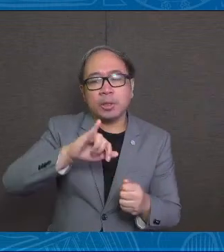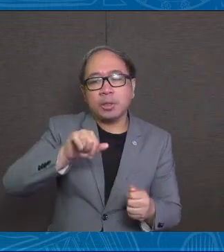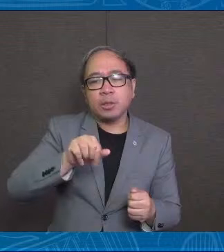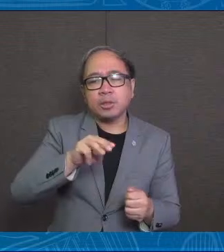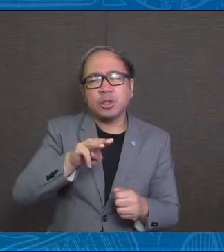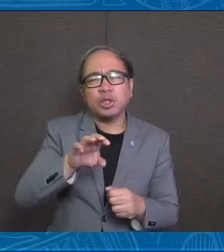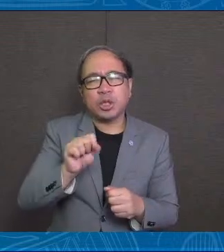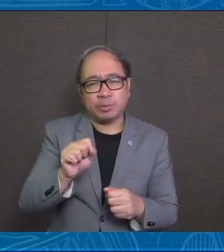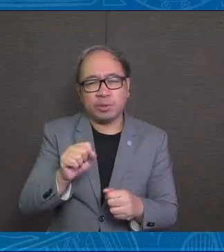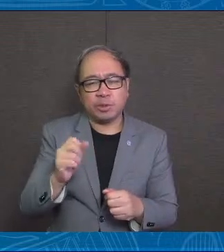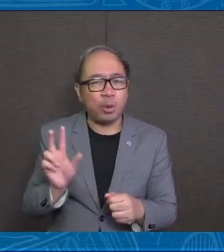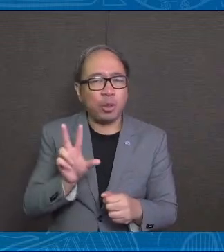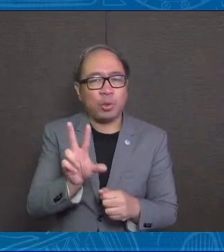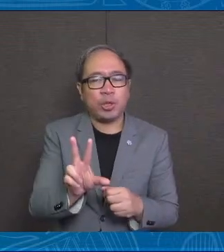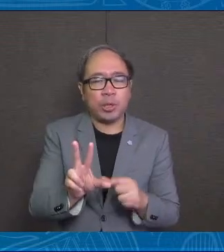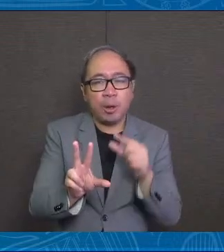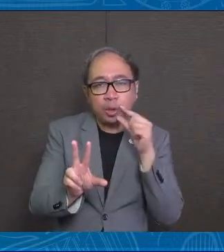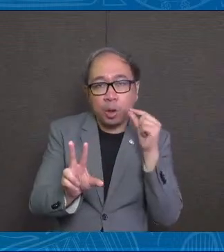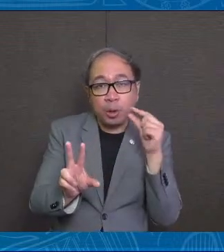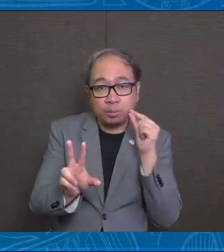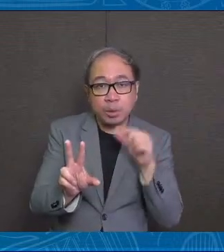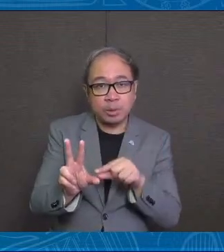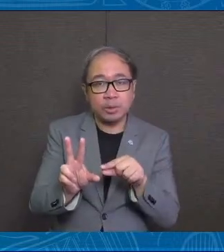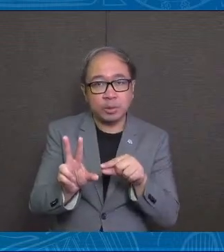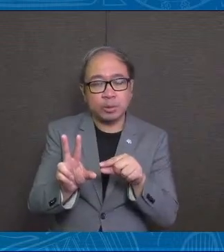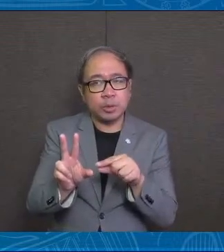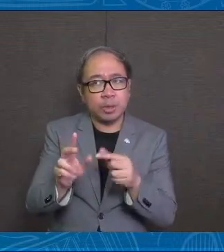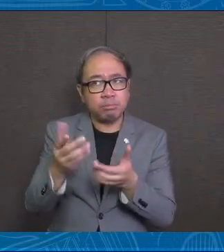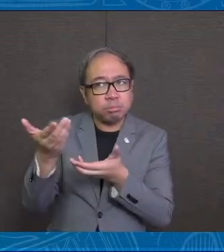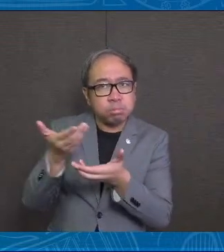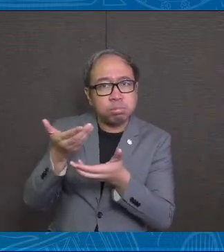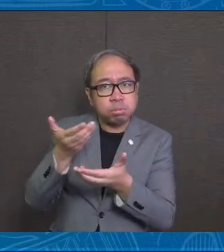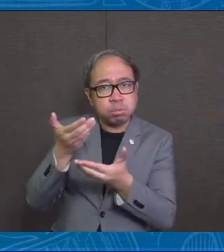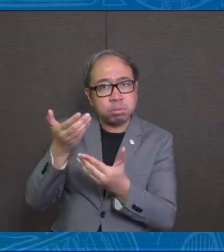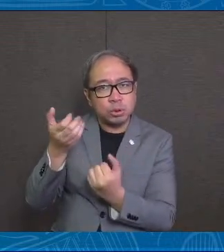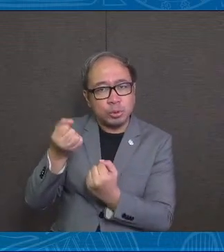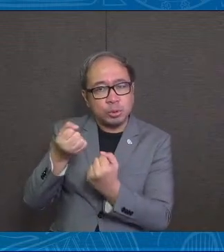gentlemen that worked with us, with the Fiji government, on